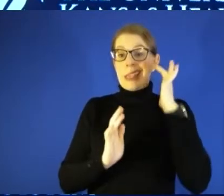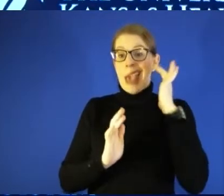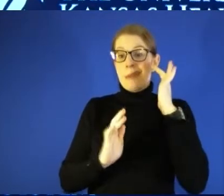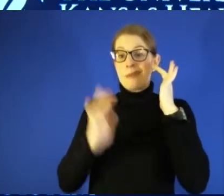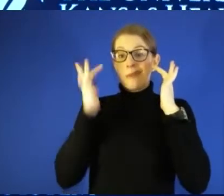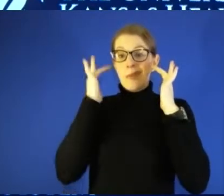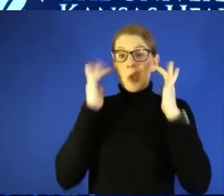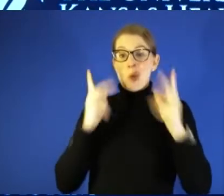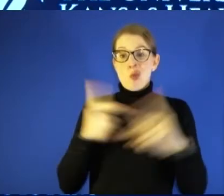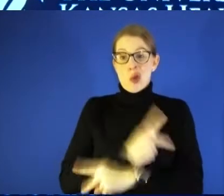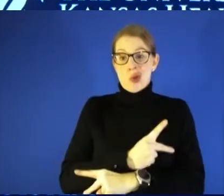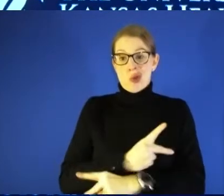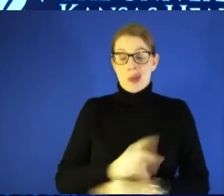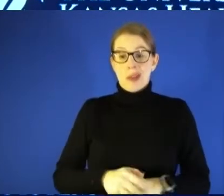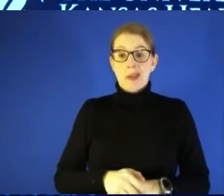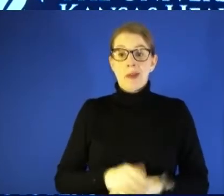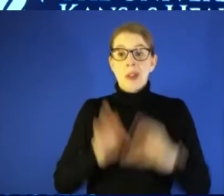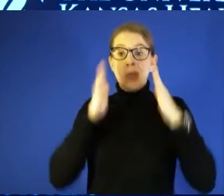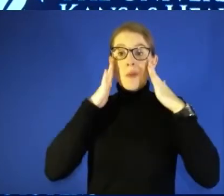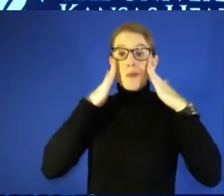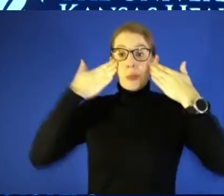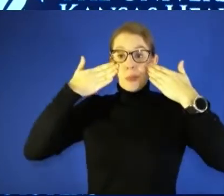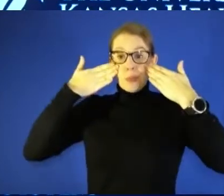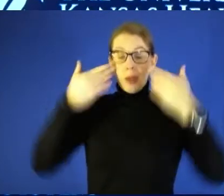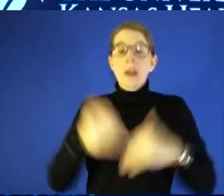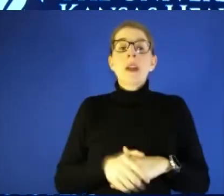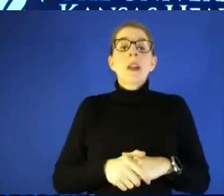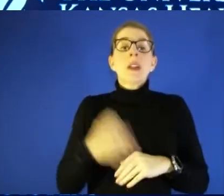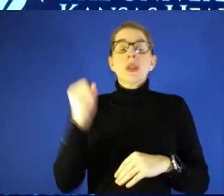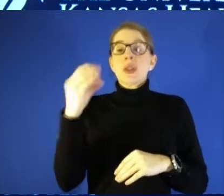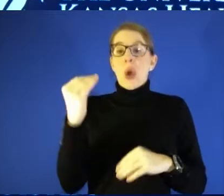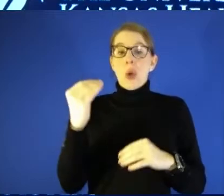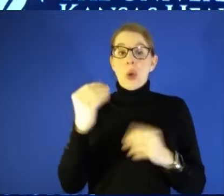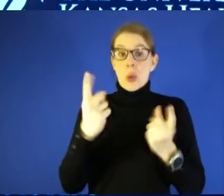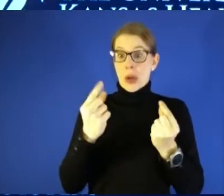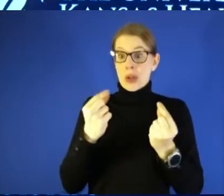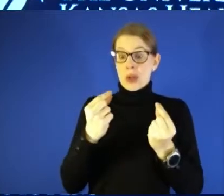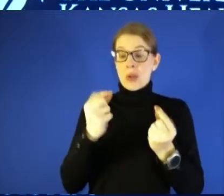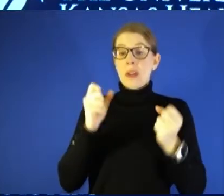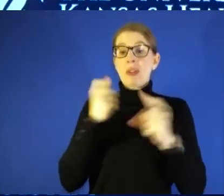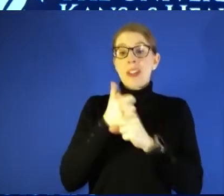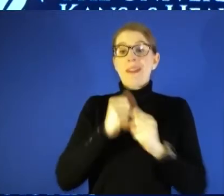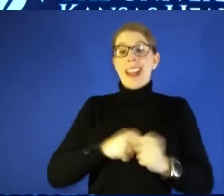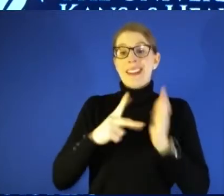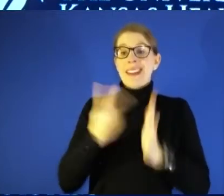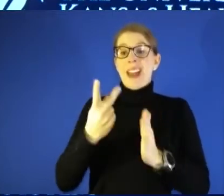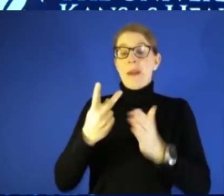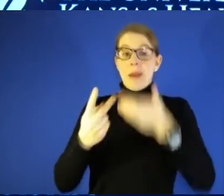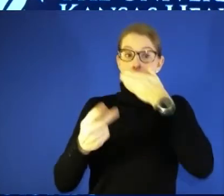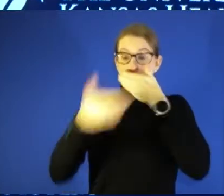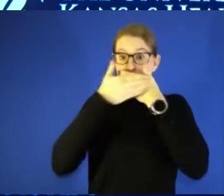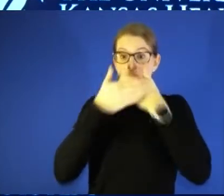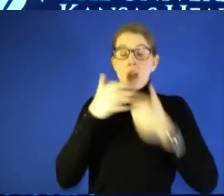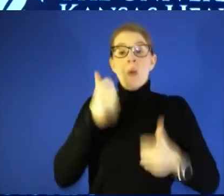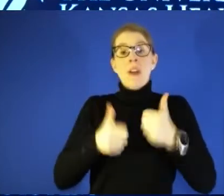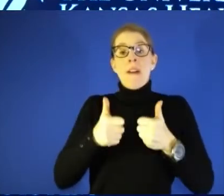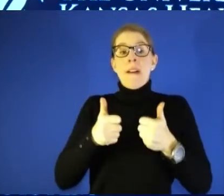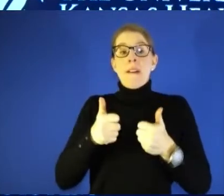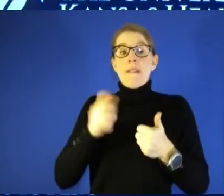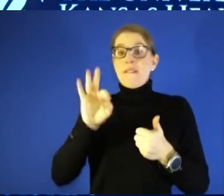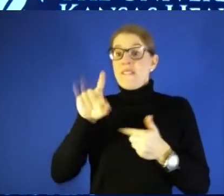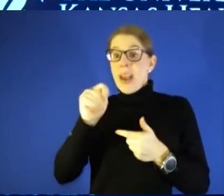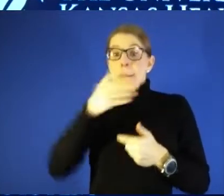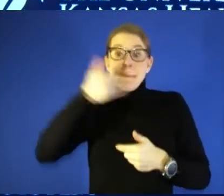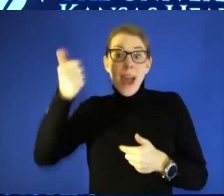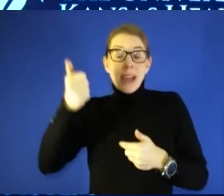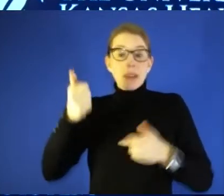a way to actually kind of combat that is you could double mask it, and whichever one fits the best you can put closer to your mouth, and you can put the other